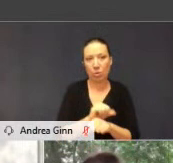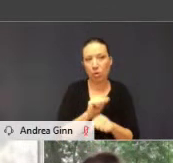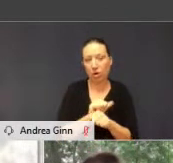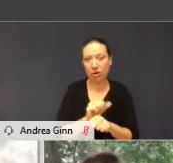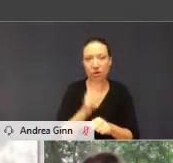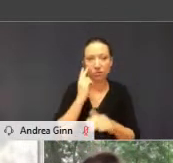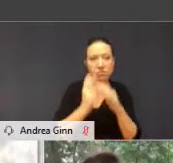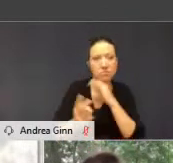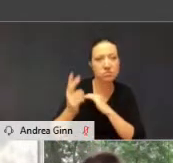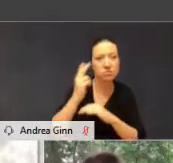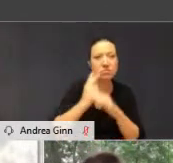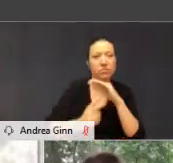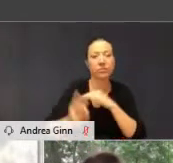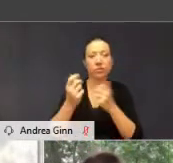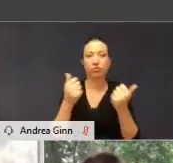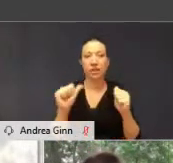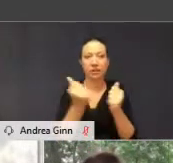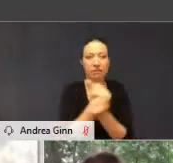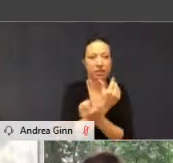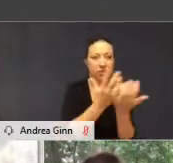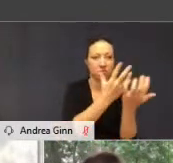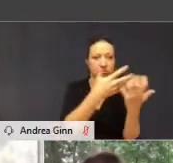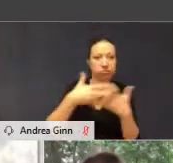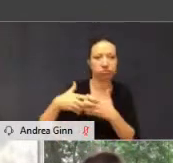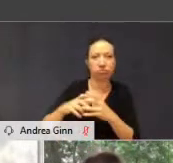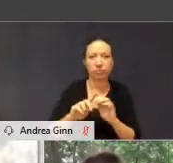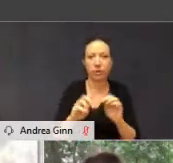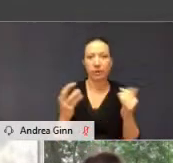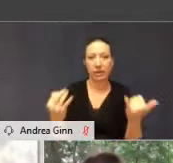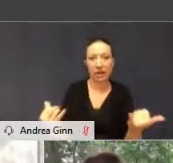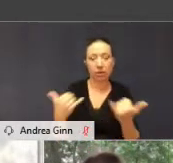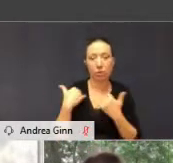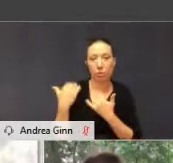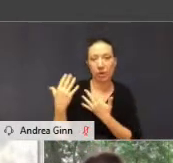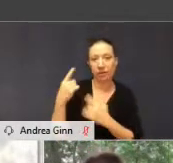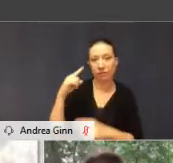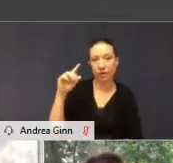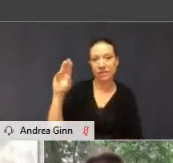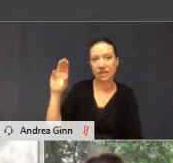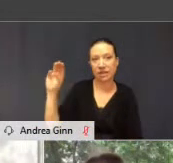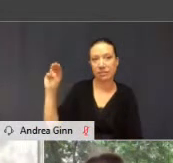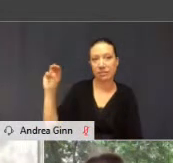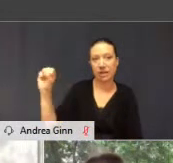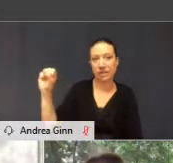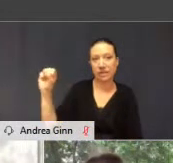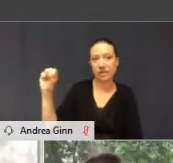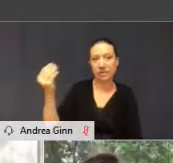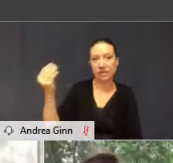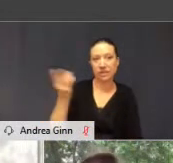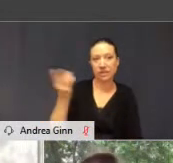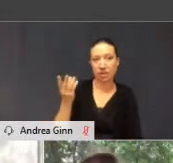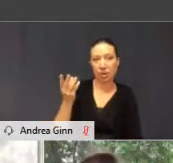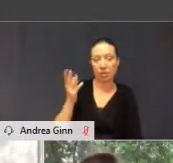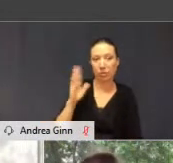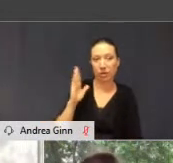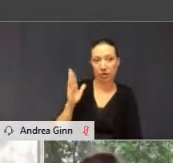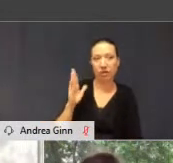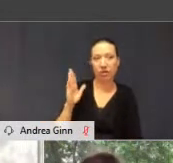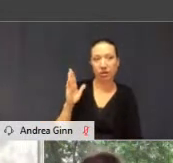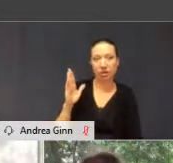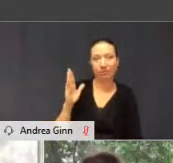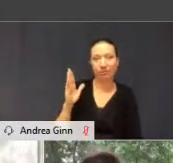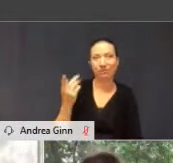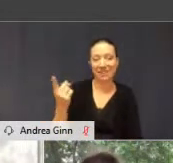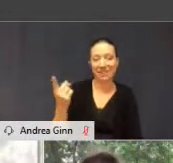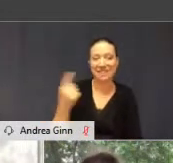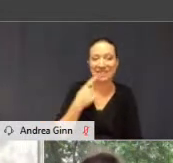this. And right now what we're just waiting for is guidance from CMS that they had told us was going to be out 2 weeks ago,